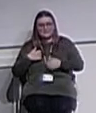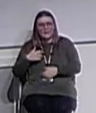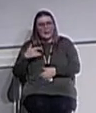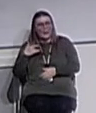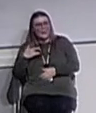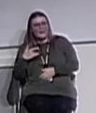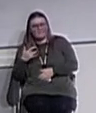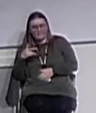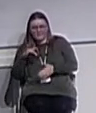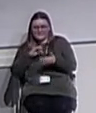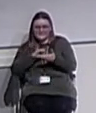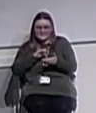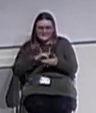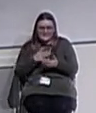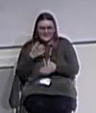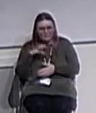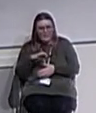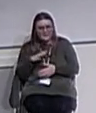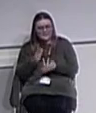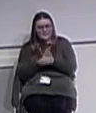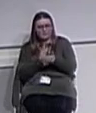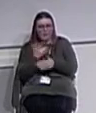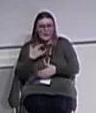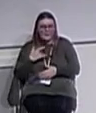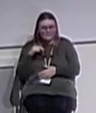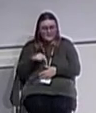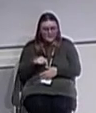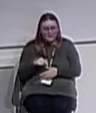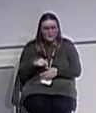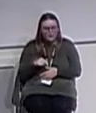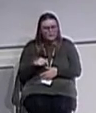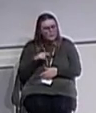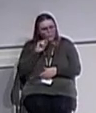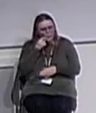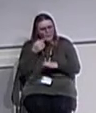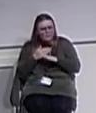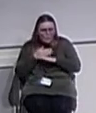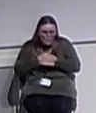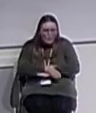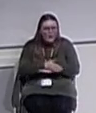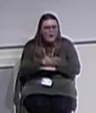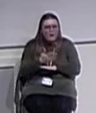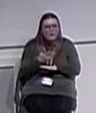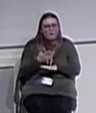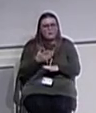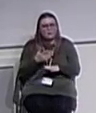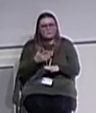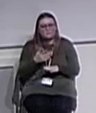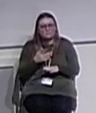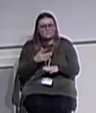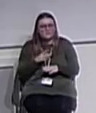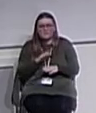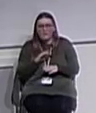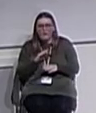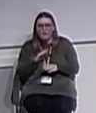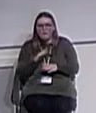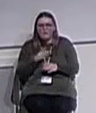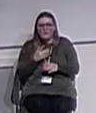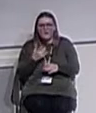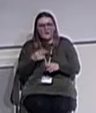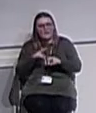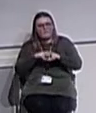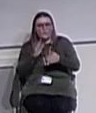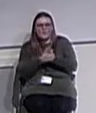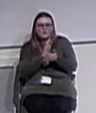living here, this seems like a nice place to be, then you will work hard in your degree. It isn't extra reading if you're enjoying it. You're just doing it